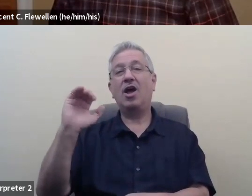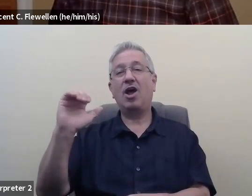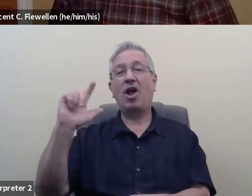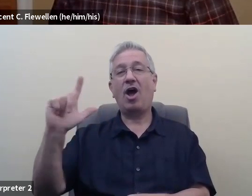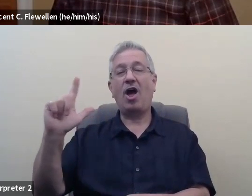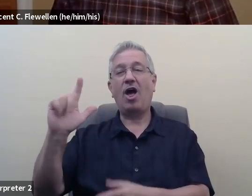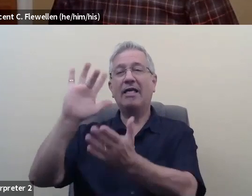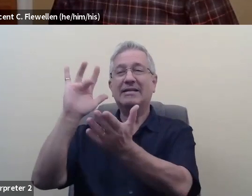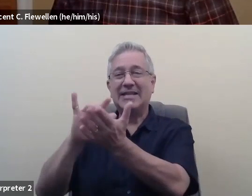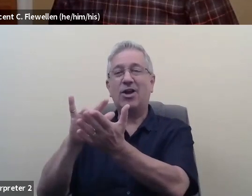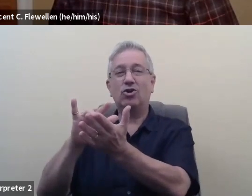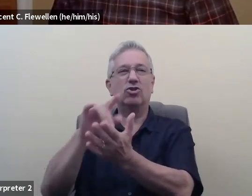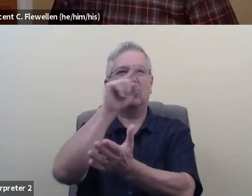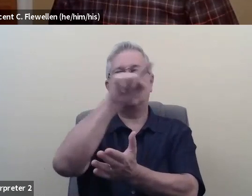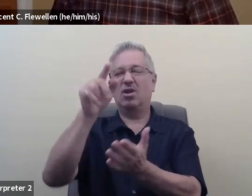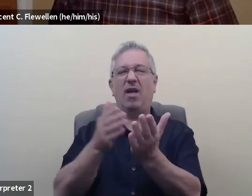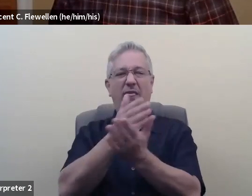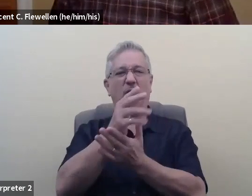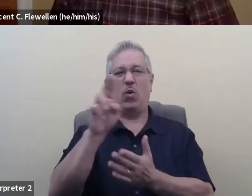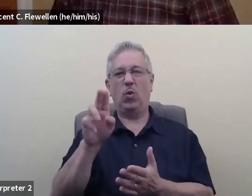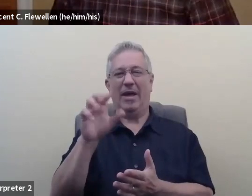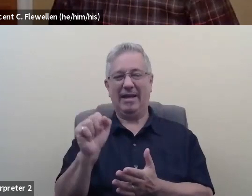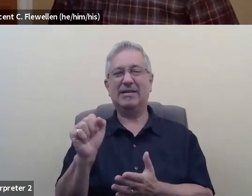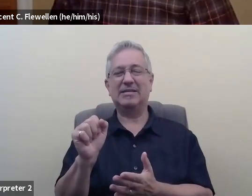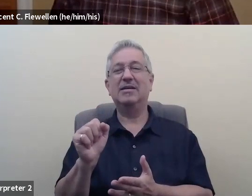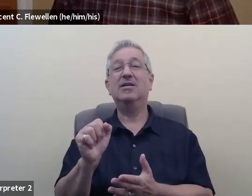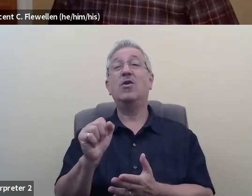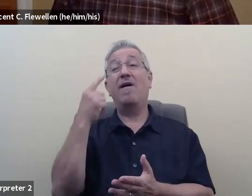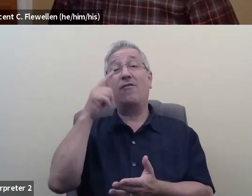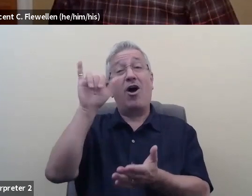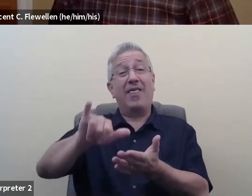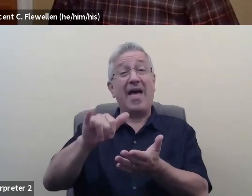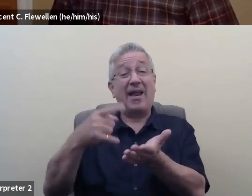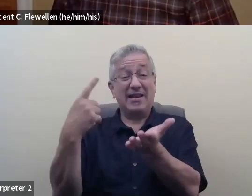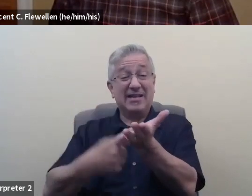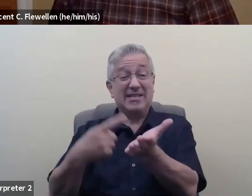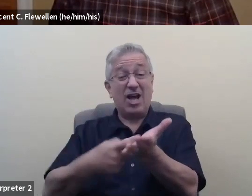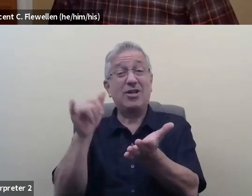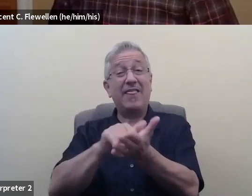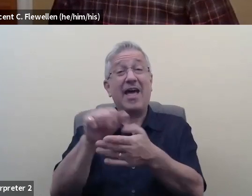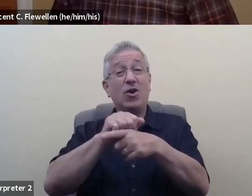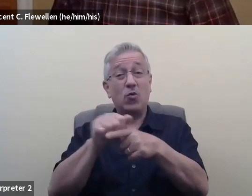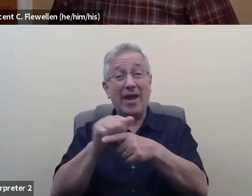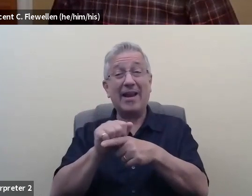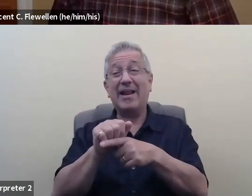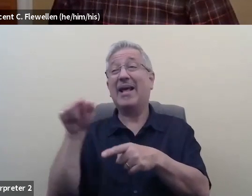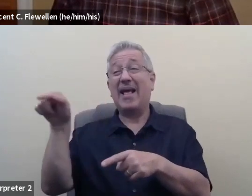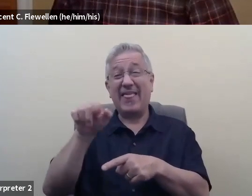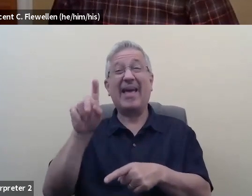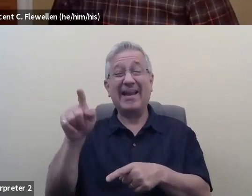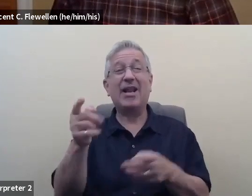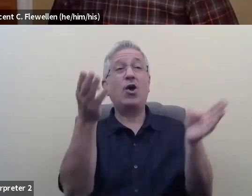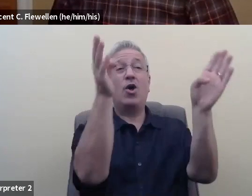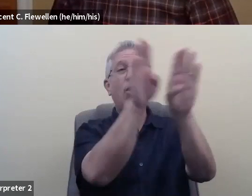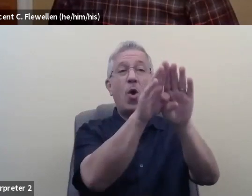have dialogues and to take people through training. So I really do think that, there's a way to build in overtime. There's a way to kind of do some split shift.